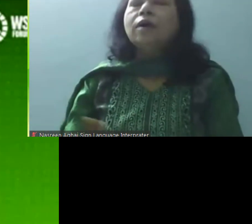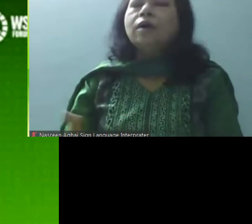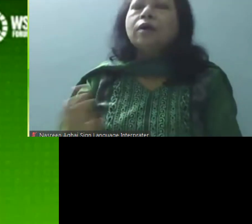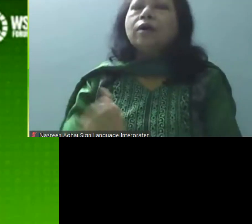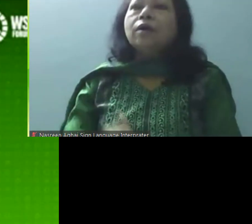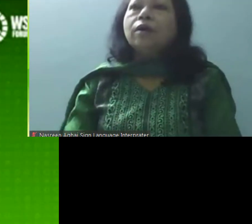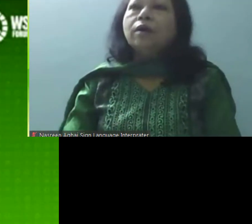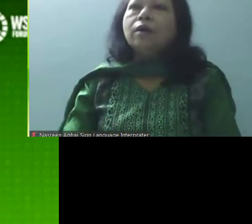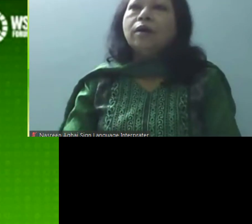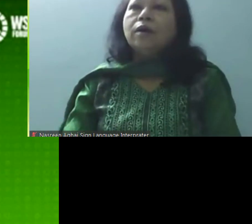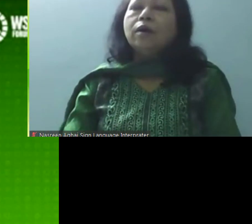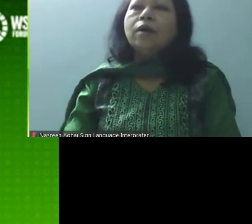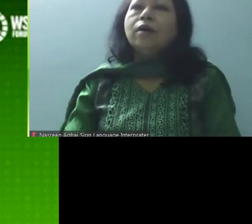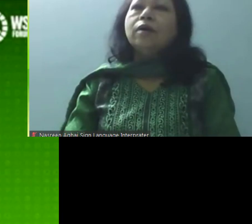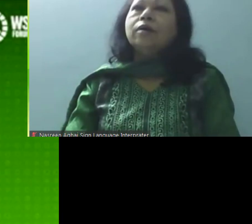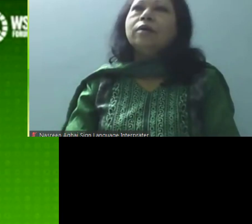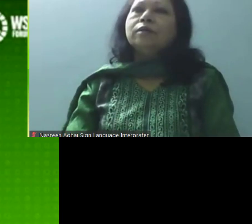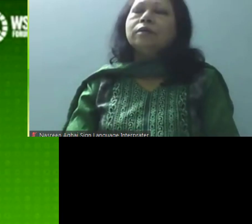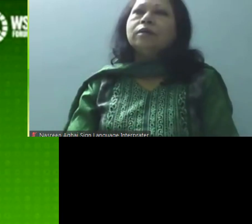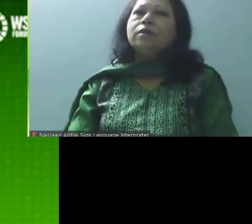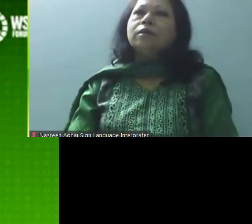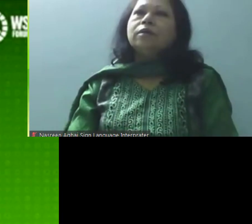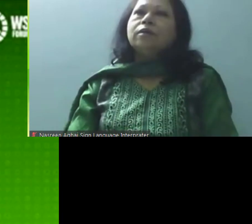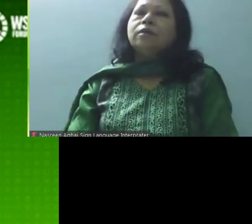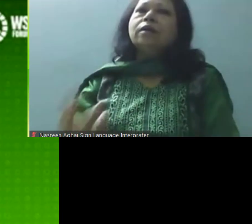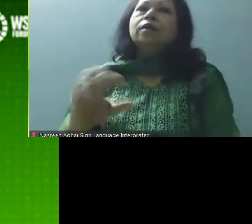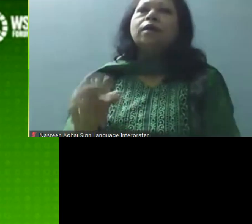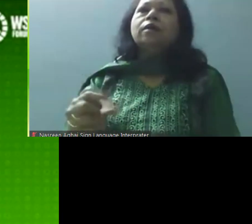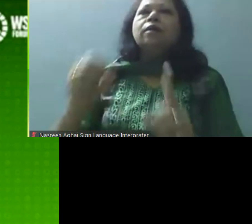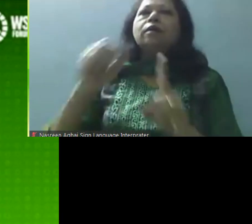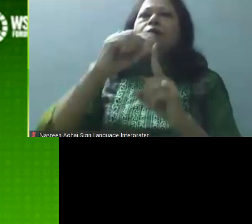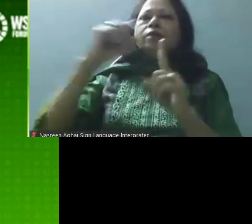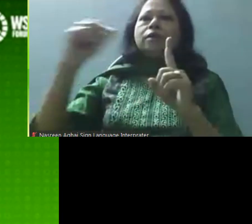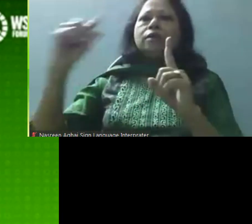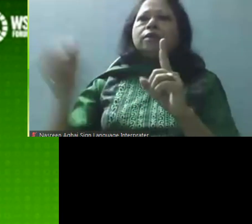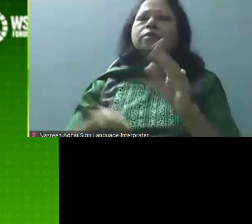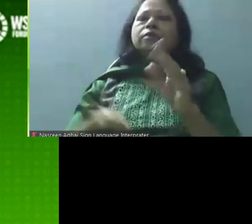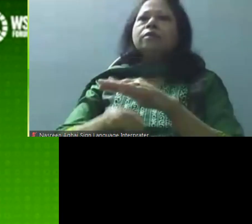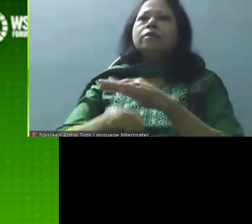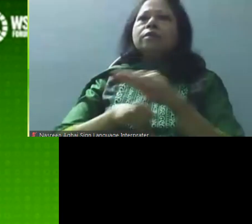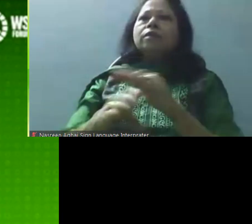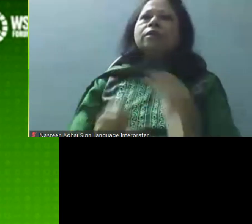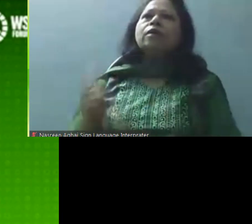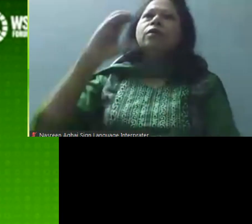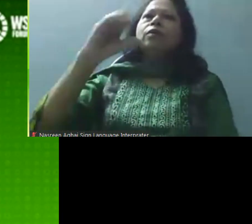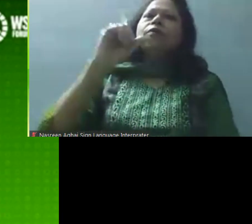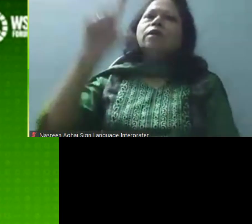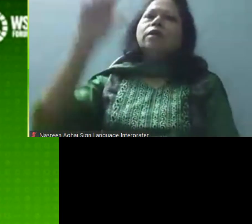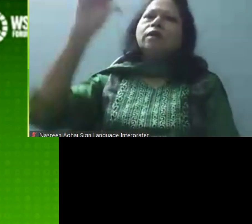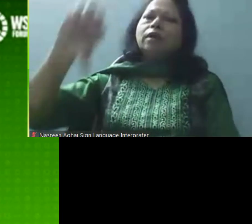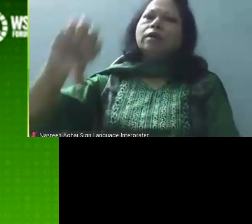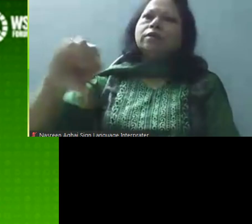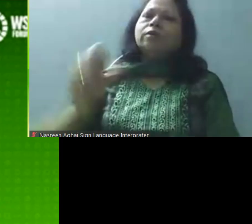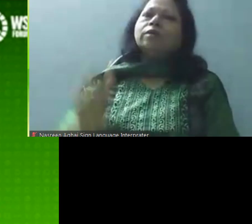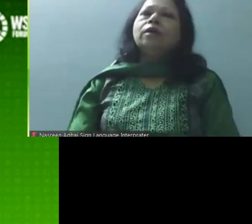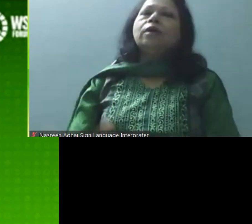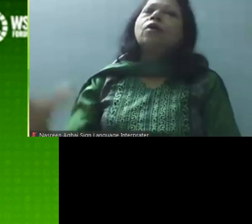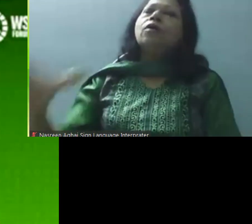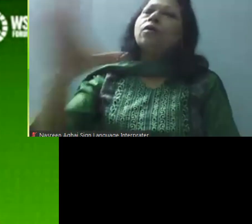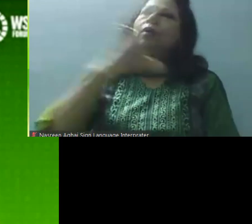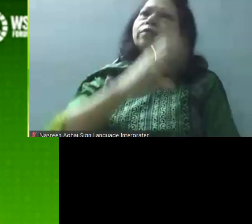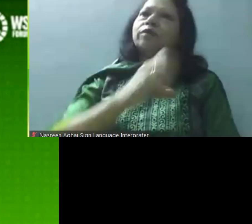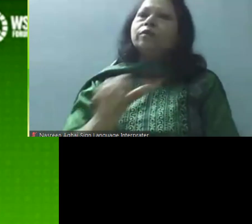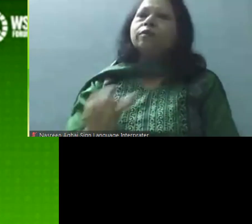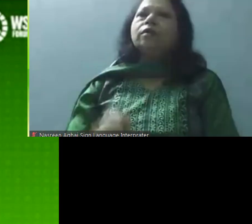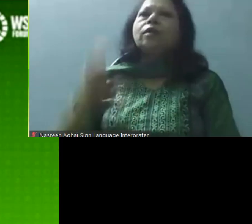into the overall theme of this forum, which is digital accessibility in a COVID-19 world. For all of us, COVID-19